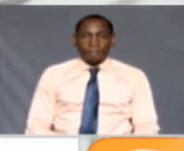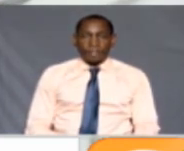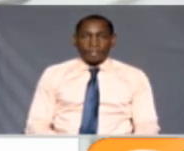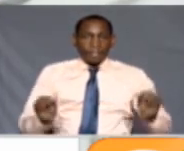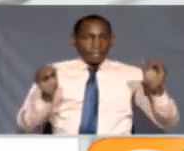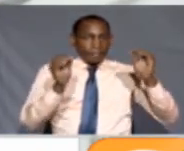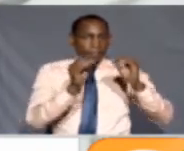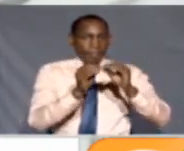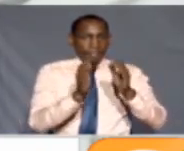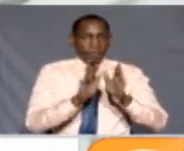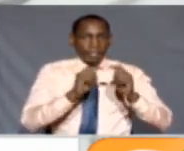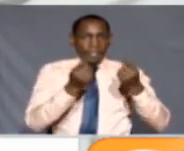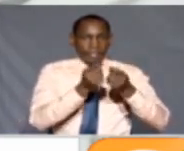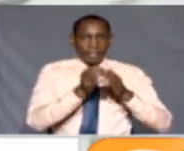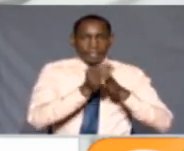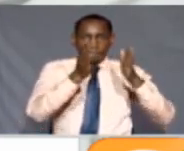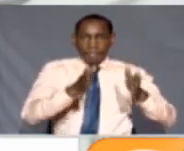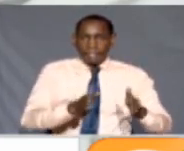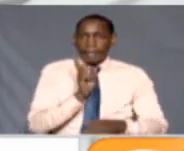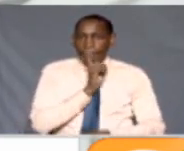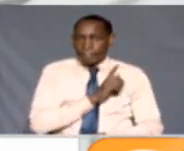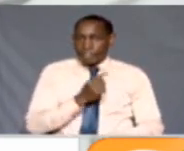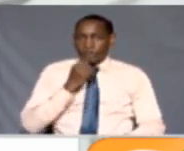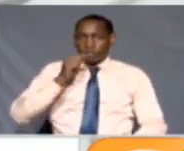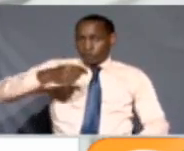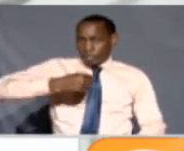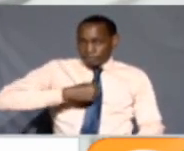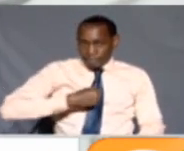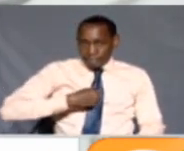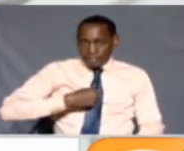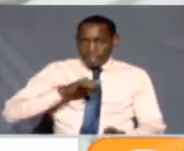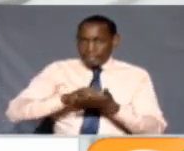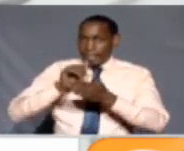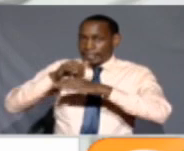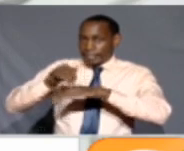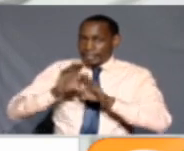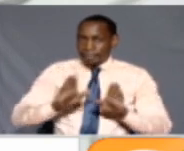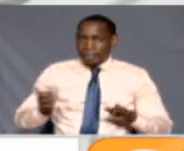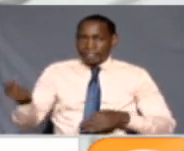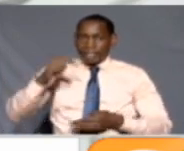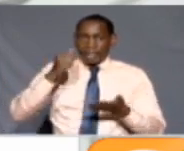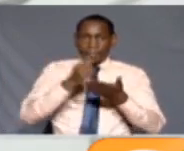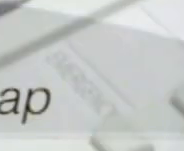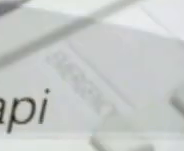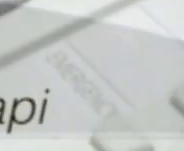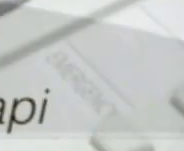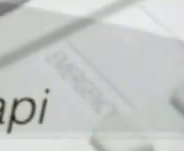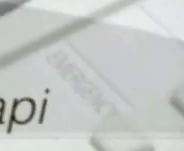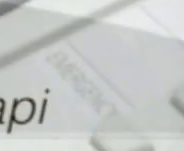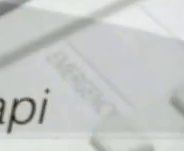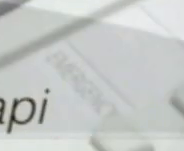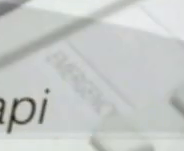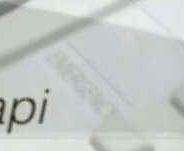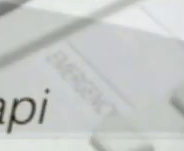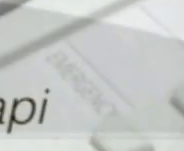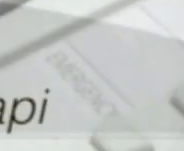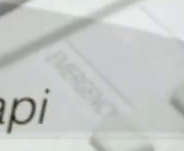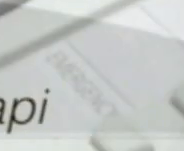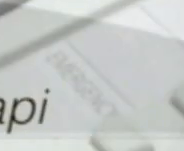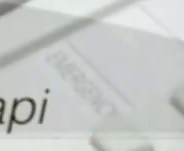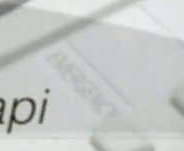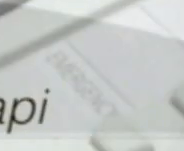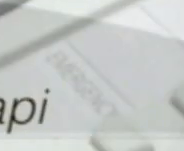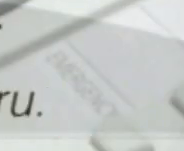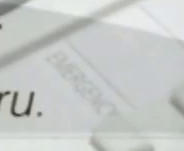Nimepatana na huyo team leader, najaribu kuchimba, akaniambia hao walitumwa tu wakuja audit mambo ya revenue. Nikamwambia revenue imetoka